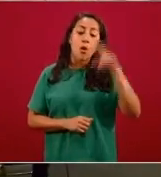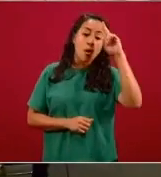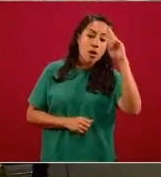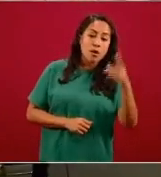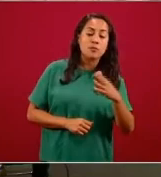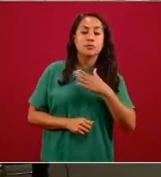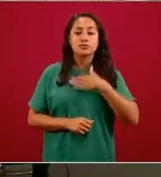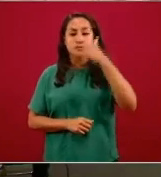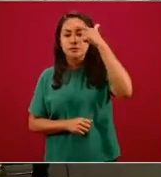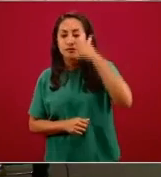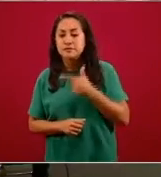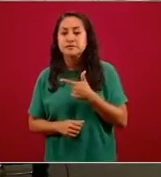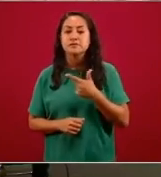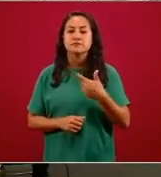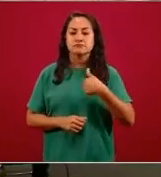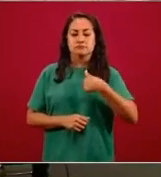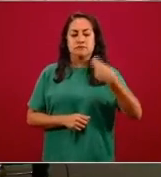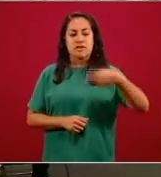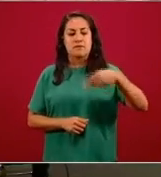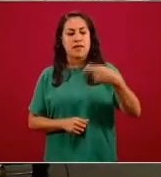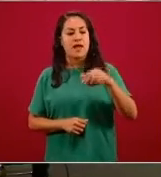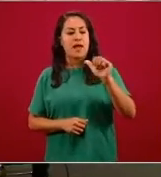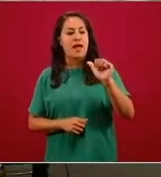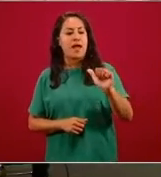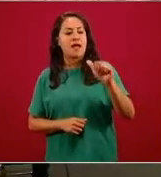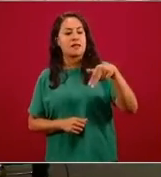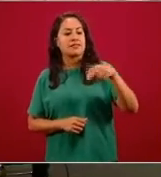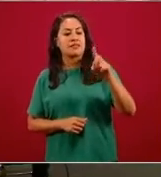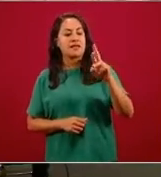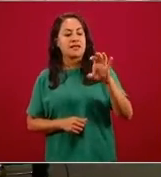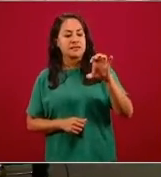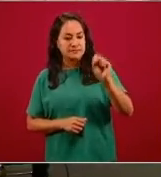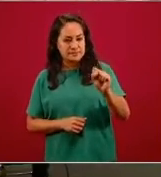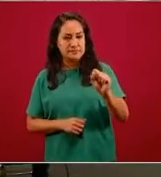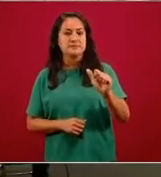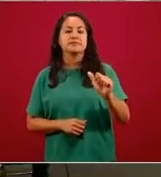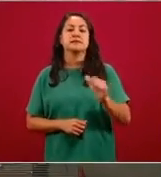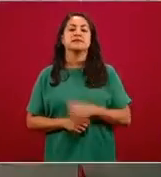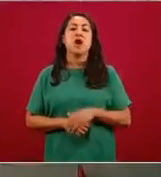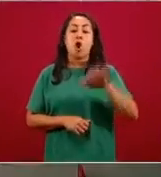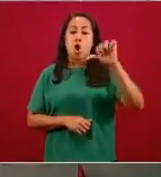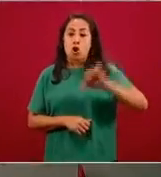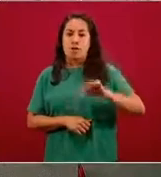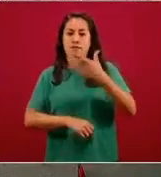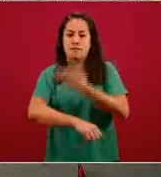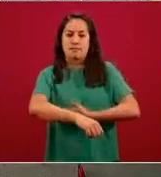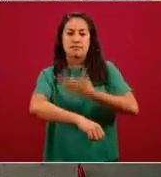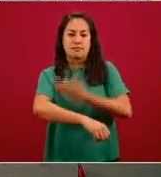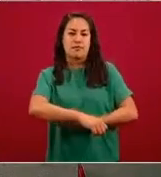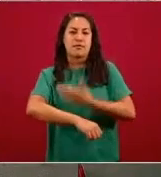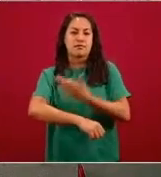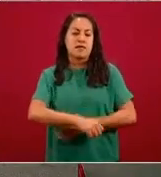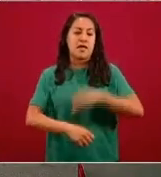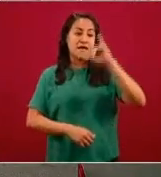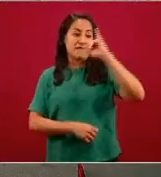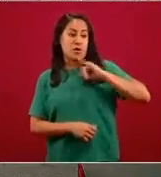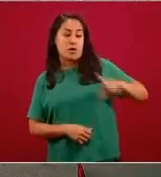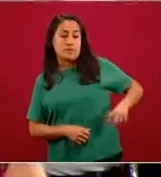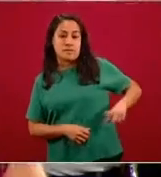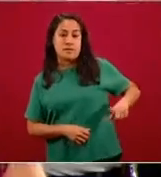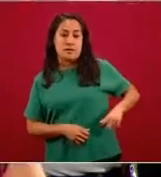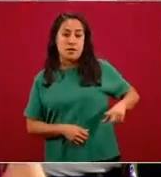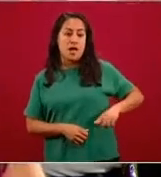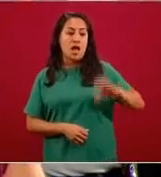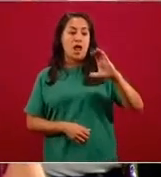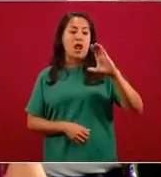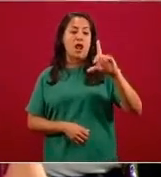Fórmula. Hello, good Hoy afternoon. en Bea el from Grupo Fórmula. mañana, la jefa de gobierno Claudia Sheinbaum This indicó que el morning, 70% Claudia de las personas que Scheinbaum, están head of the government,